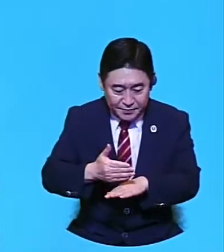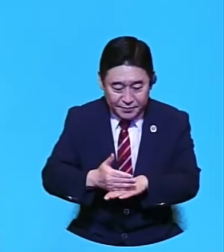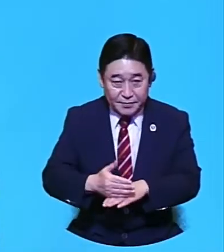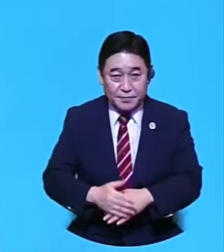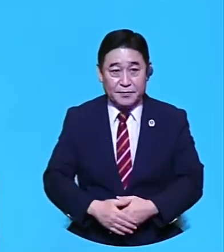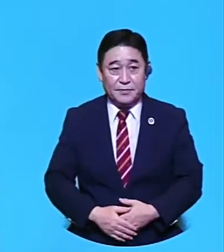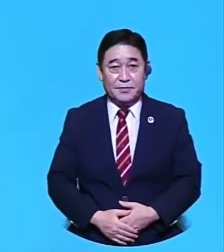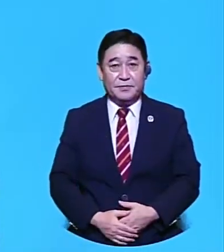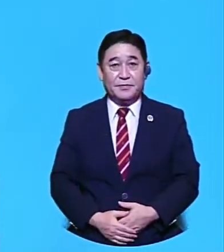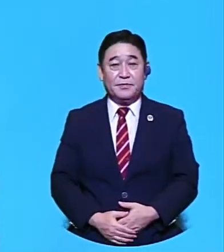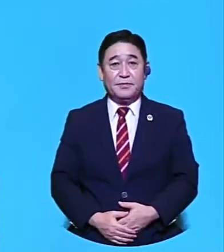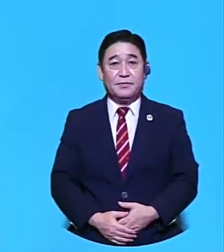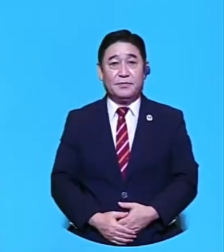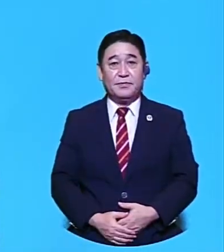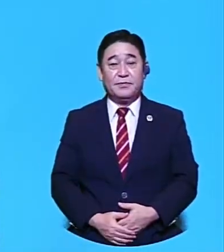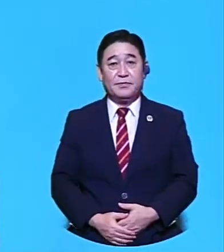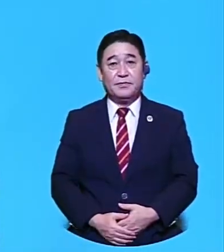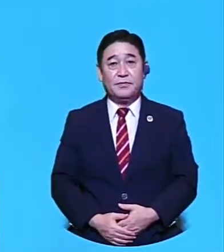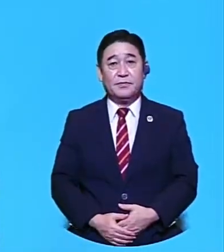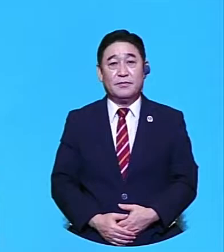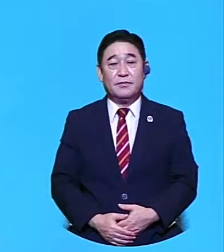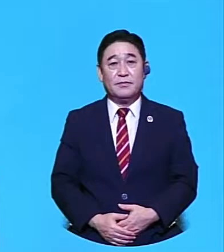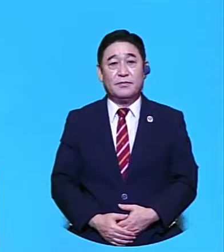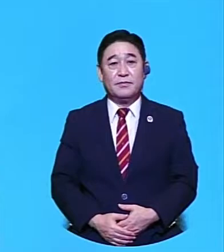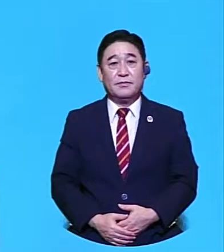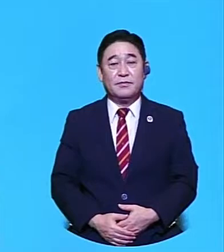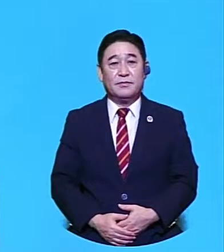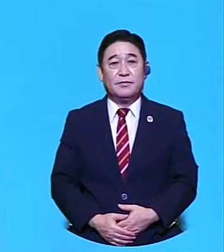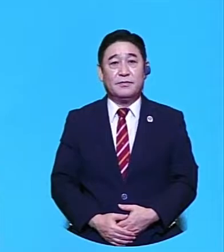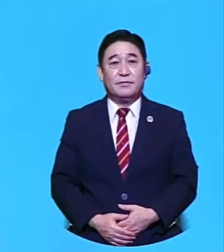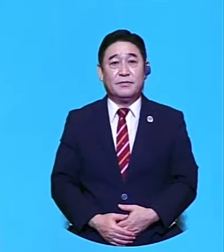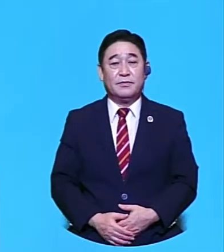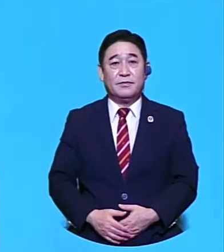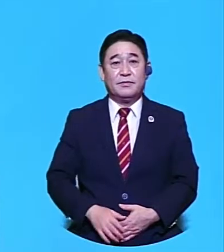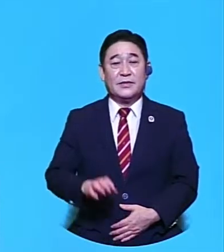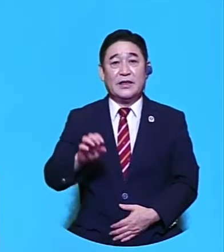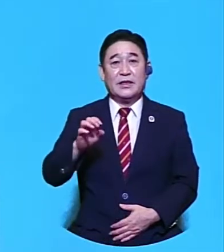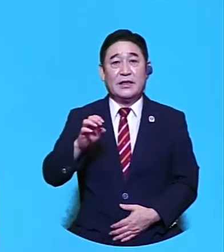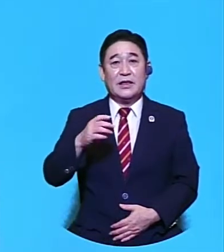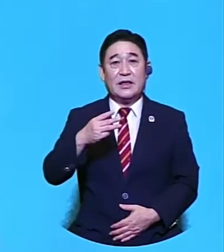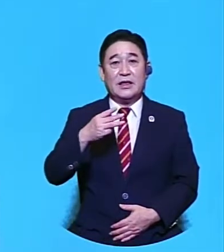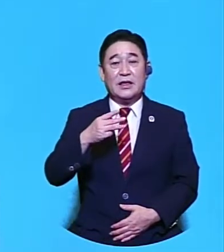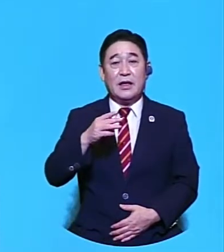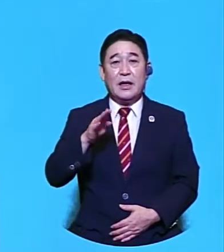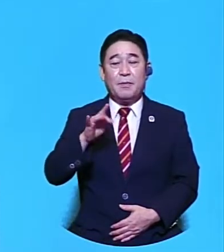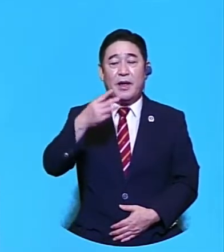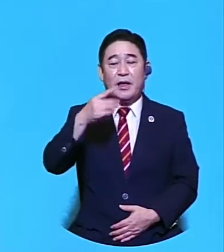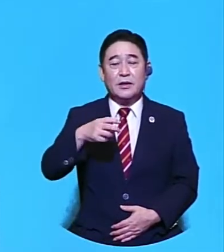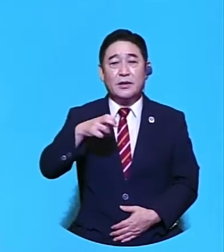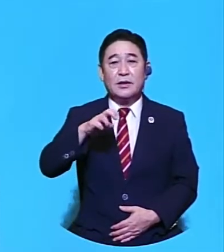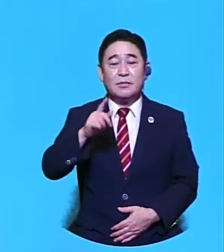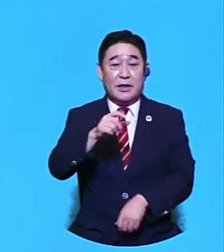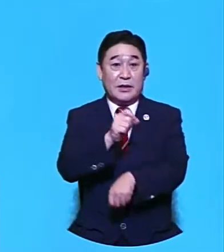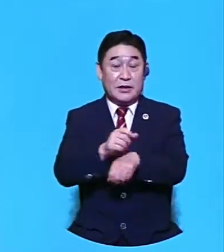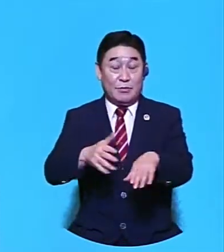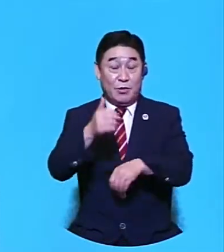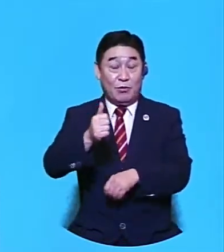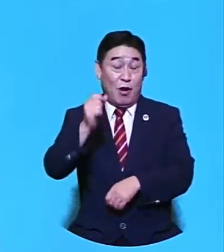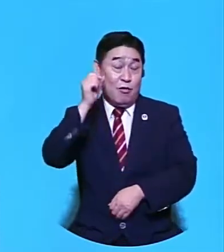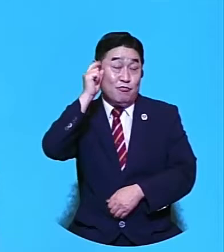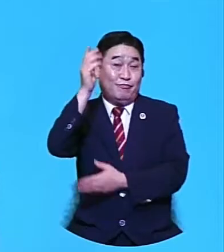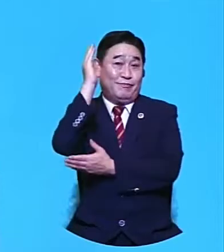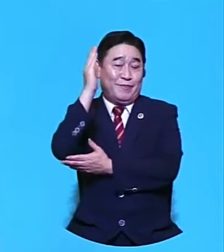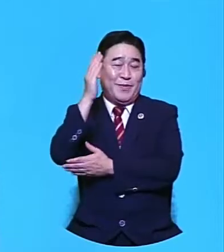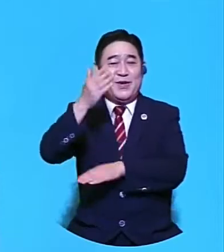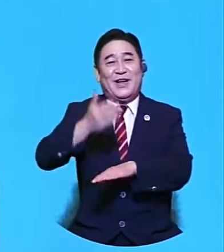Thank you, Frank, for your insightful talk. Well, our next speaker